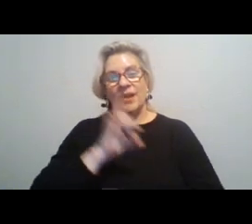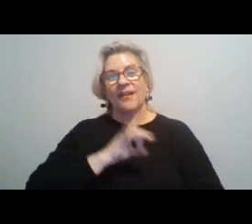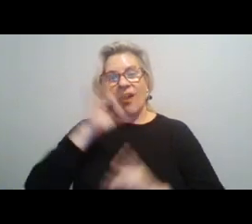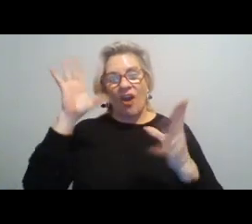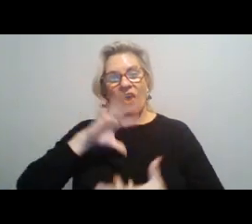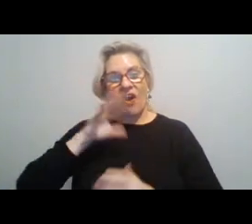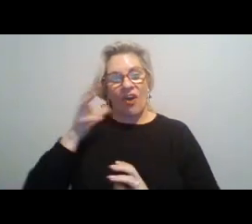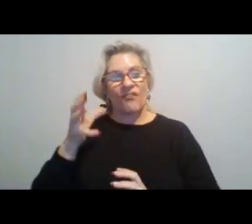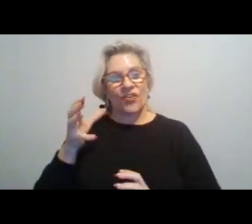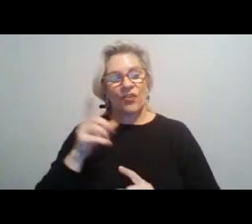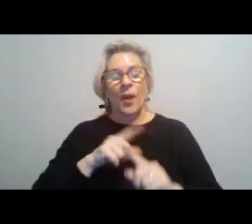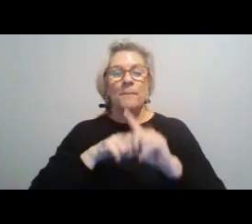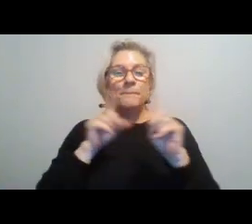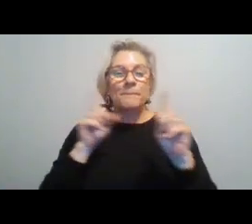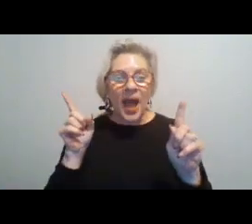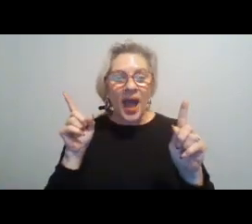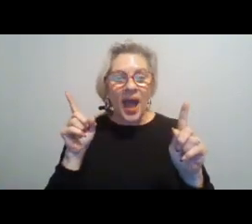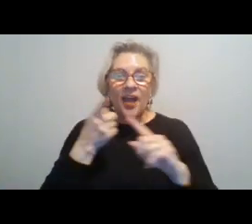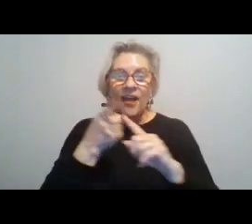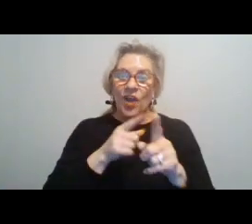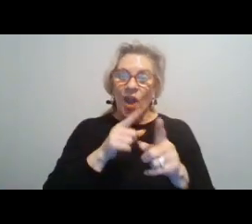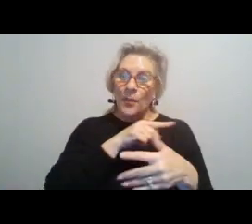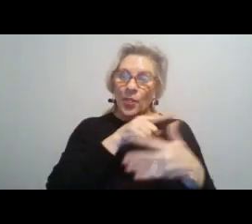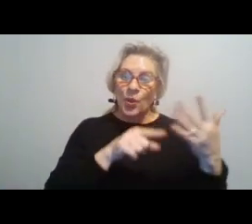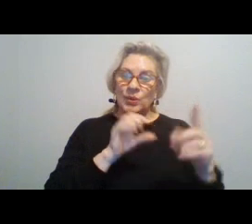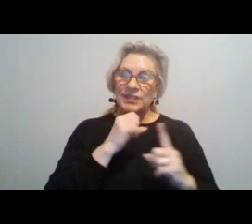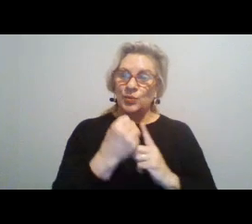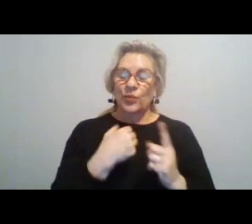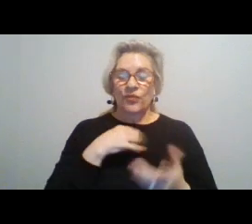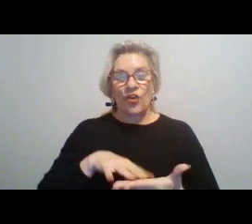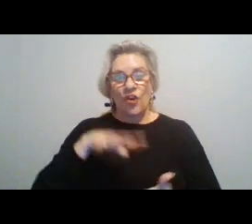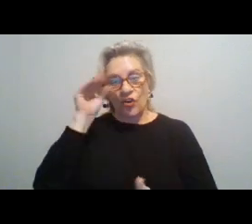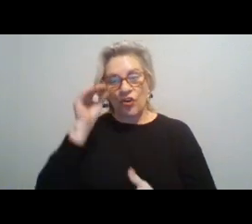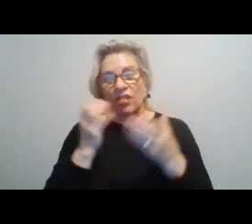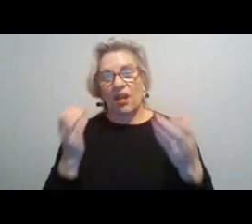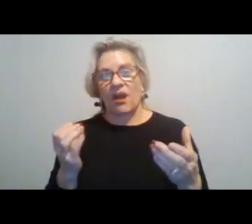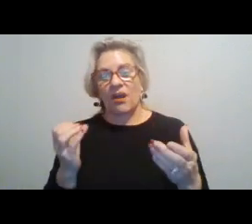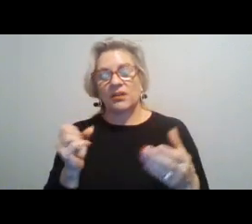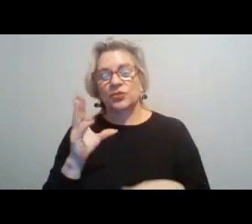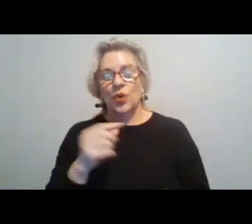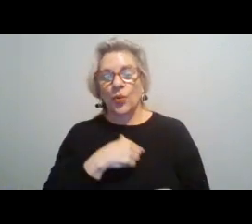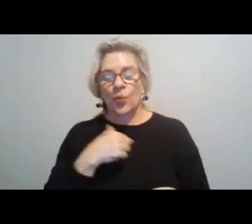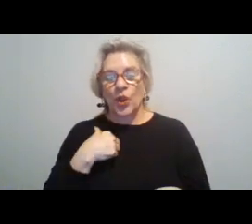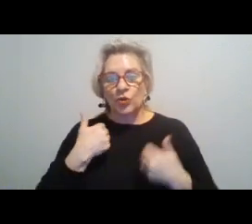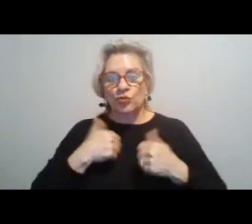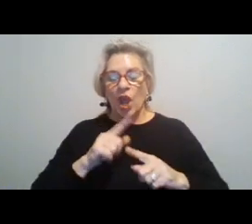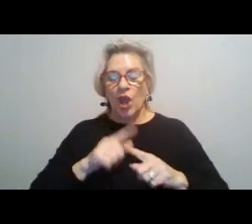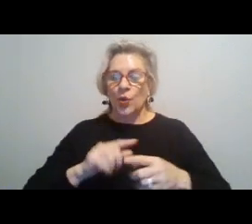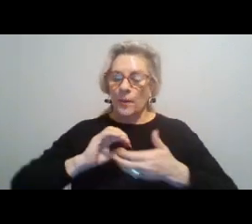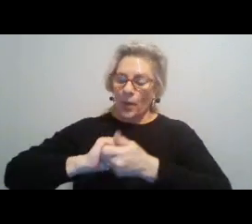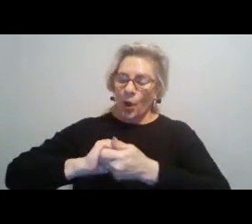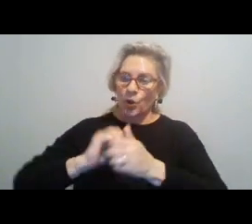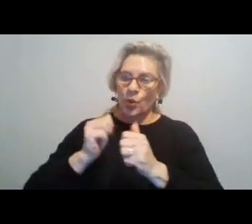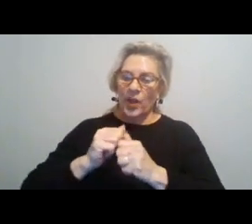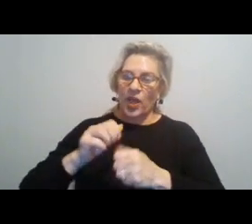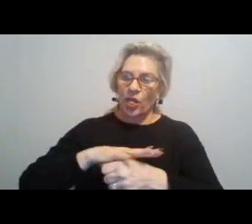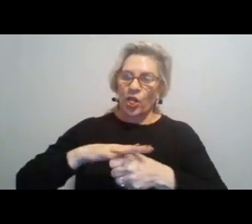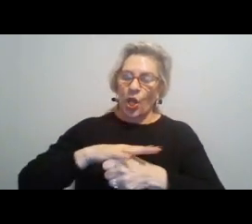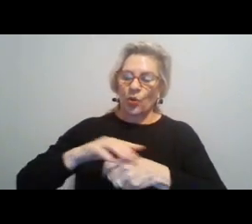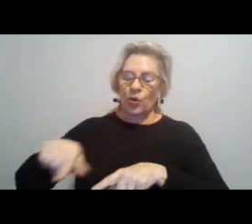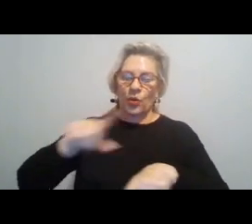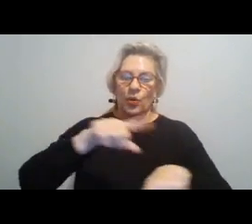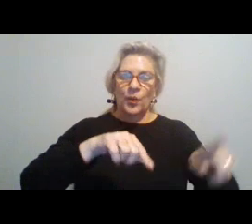that, we've learned a lot, and we've been able to position ourselves and our local partners in a position where we can have